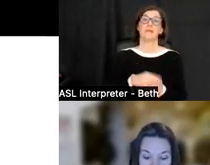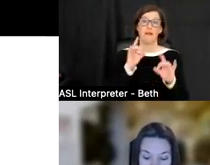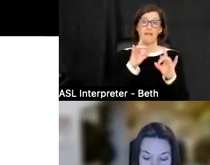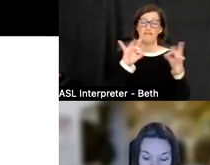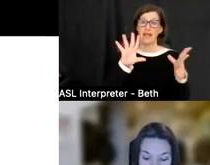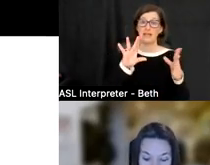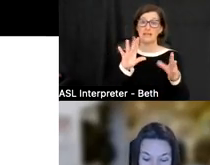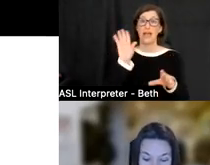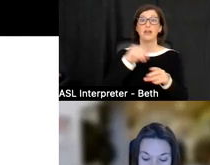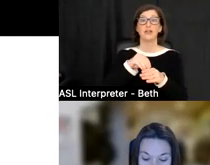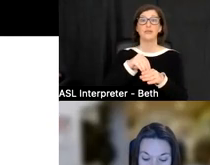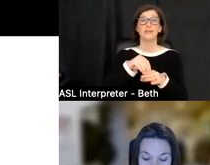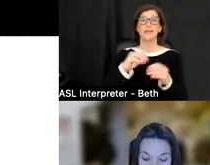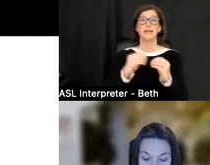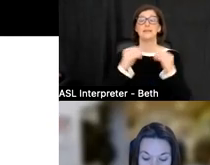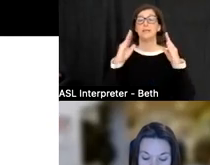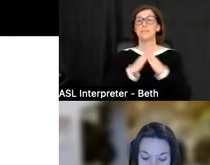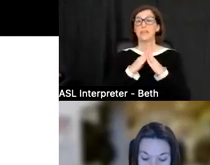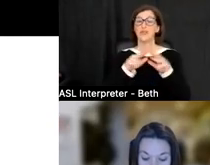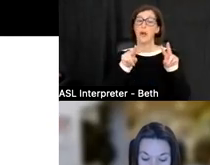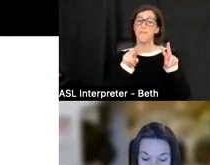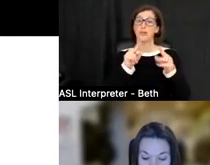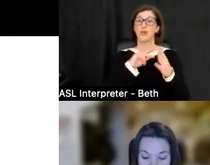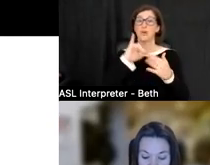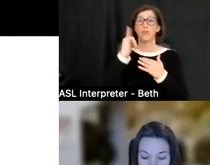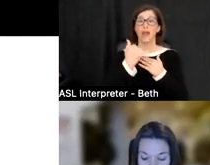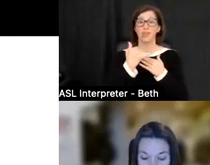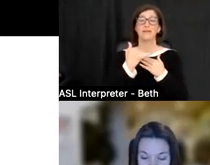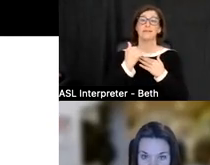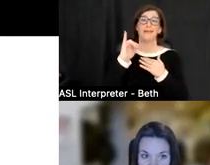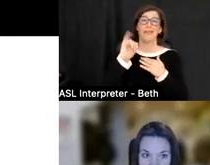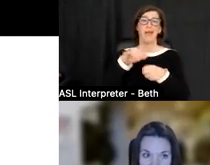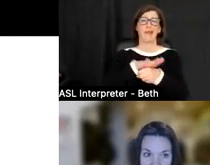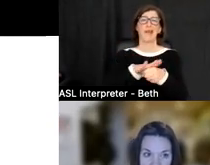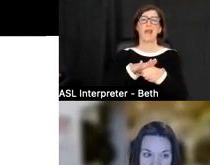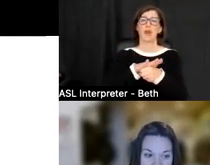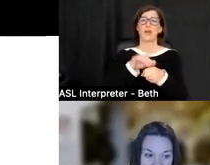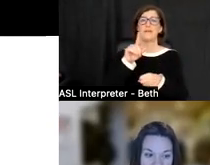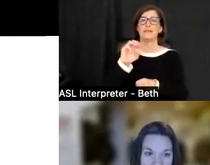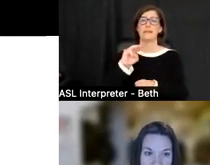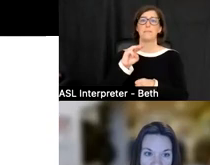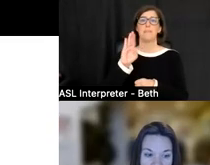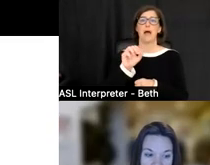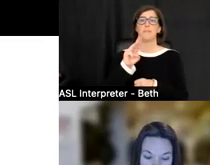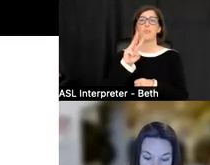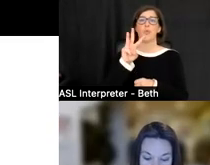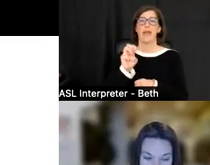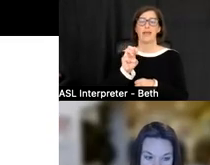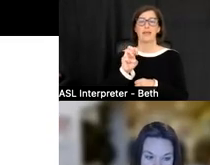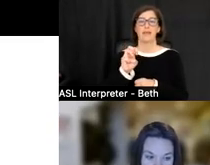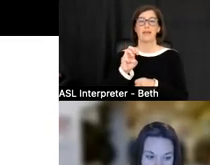and monitoring of projects in the Matele land region of Zimbabwe. Over to